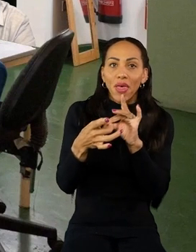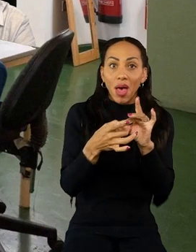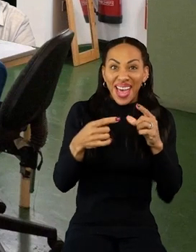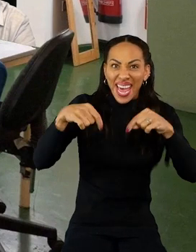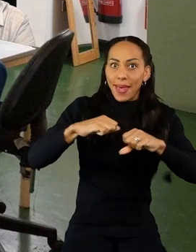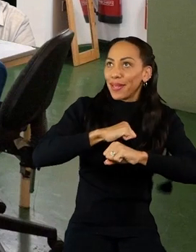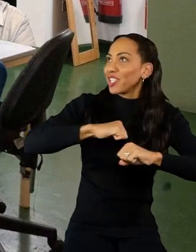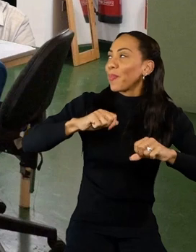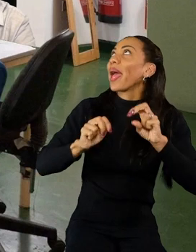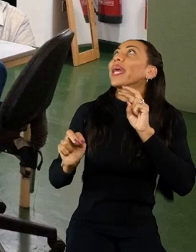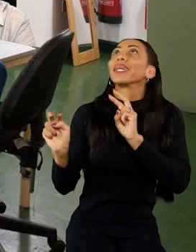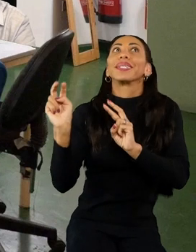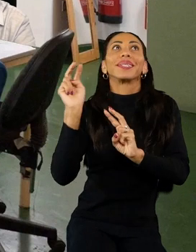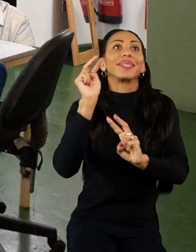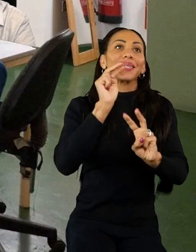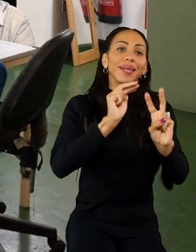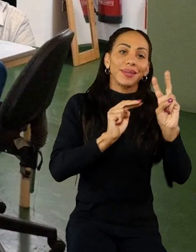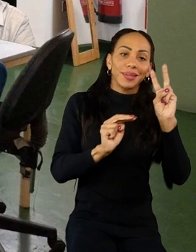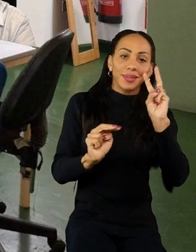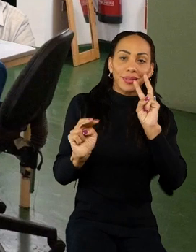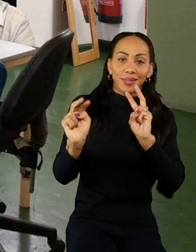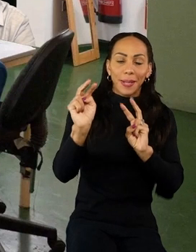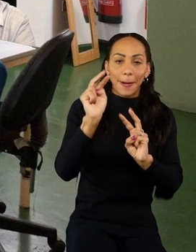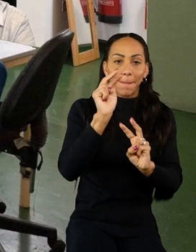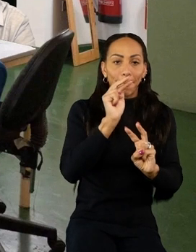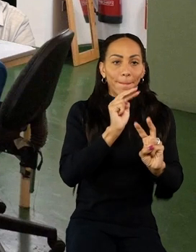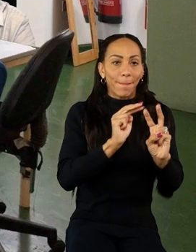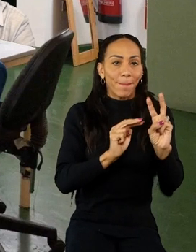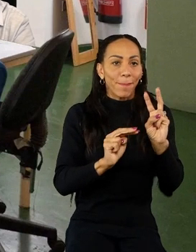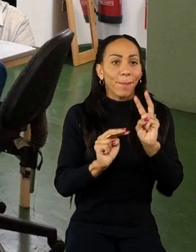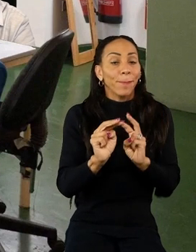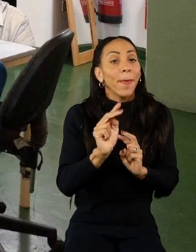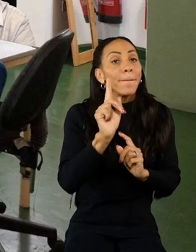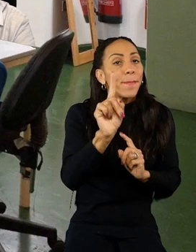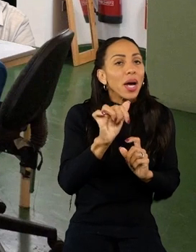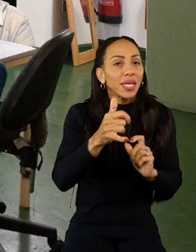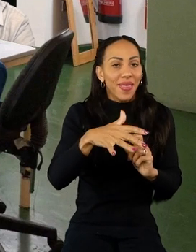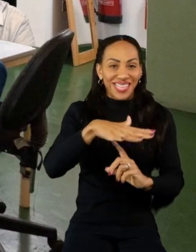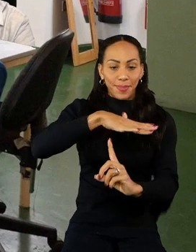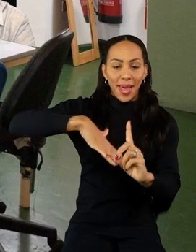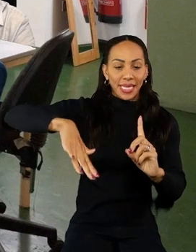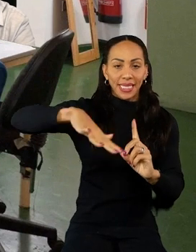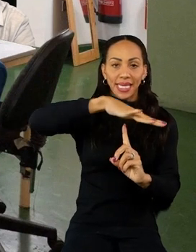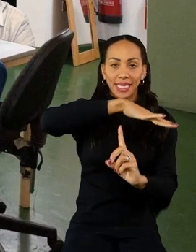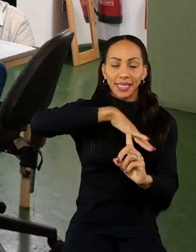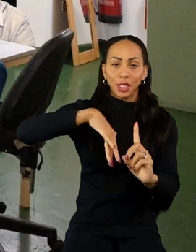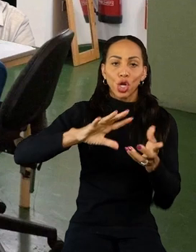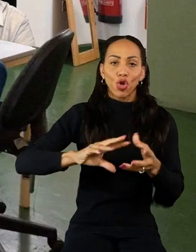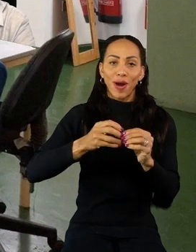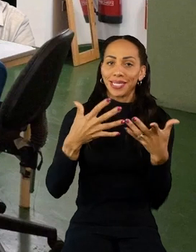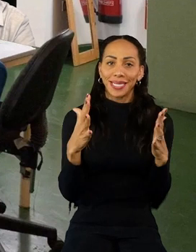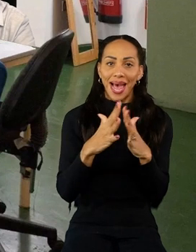them to experience being in that space together, whatever that space may be. Mm. But those spaces may